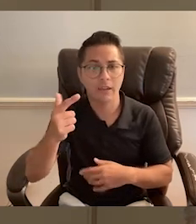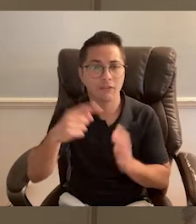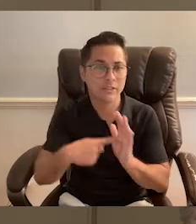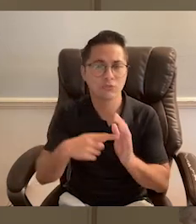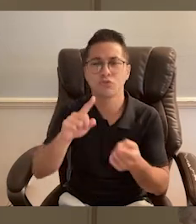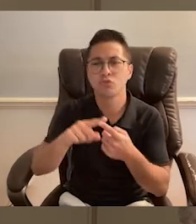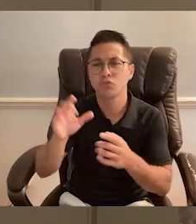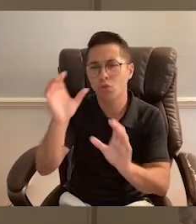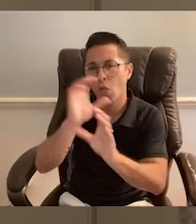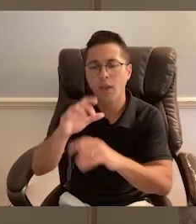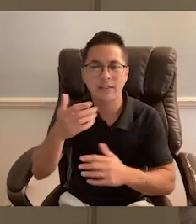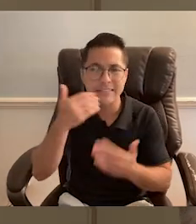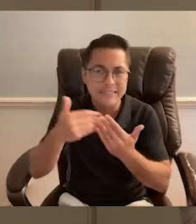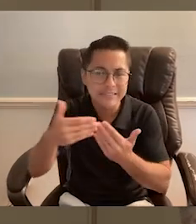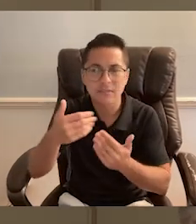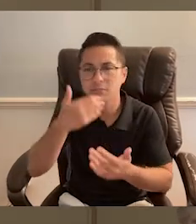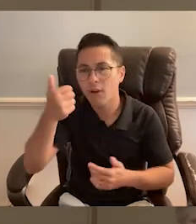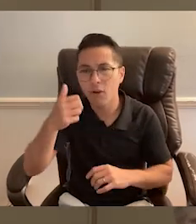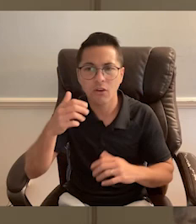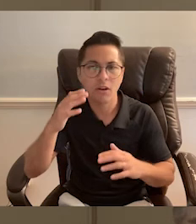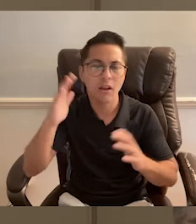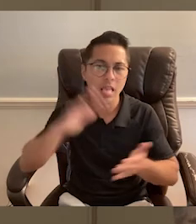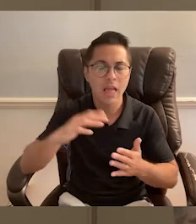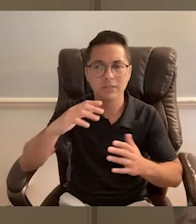instead of a mobility device, can it be more a therapy device?